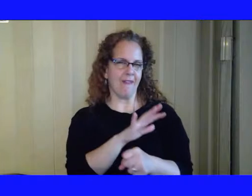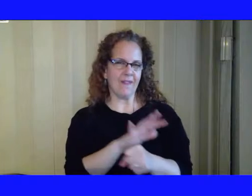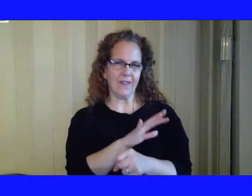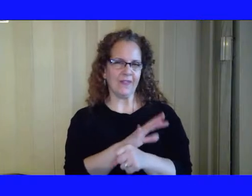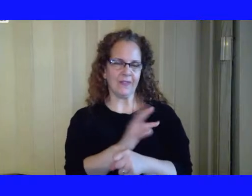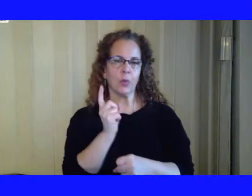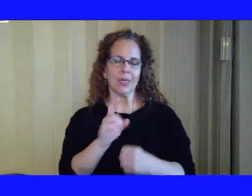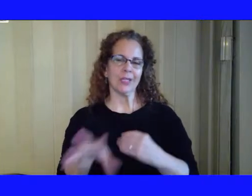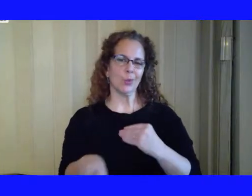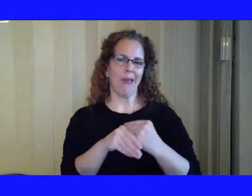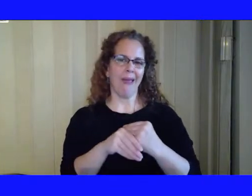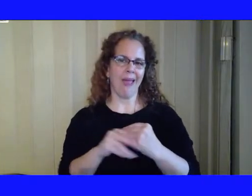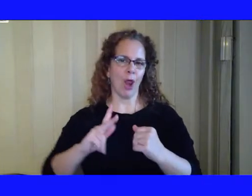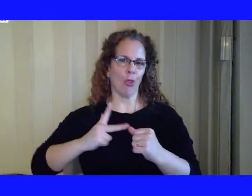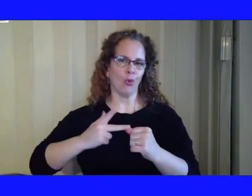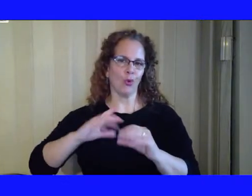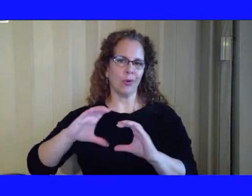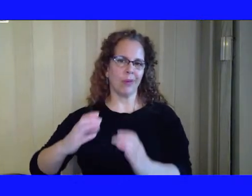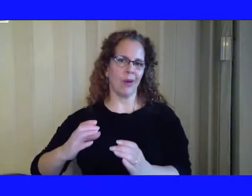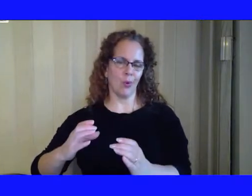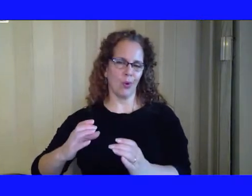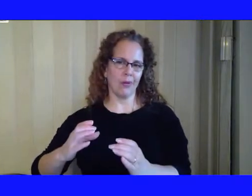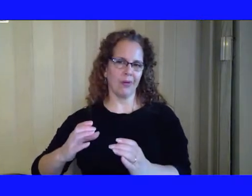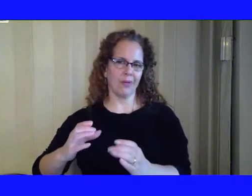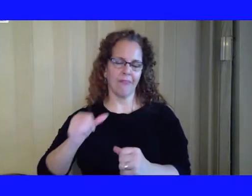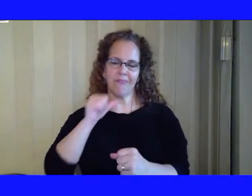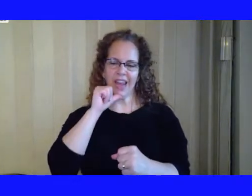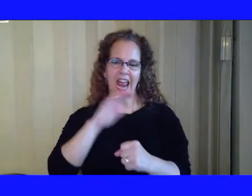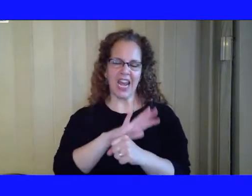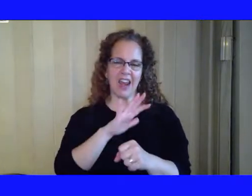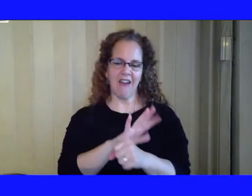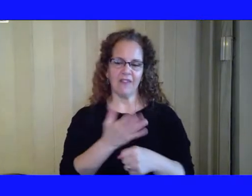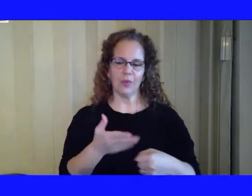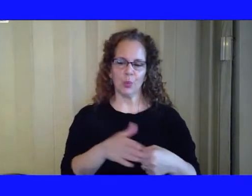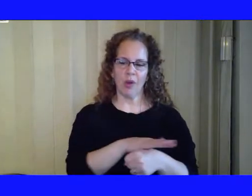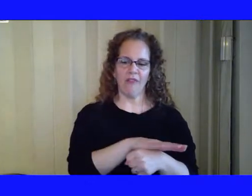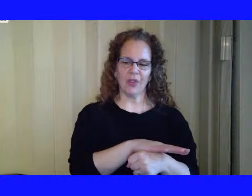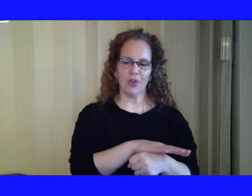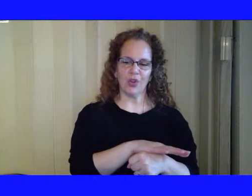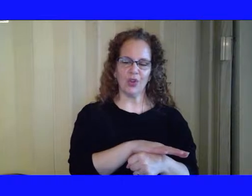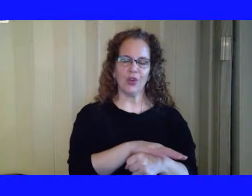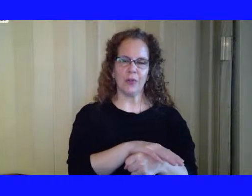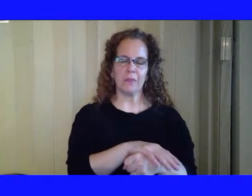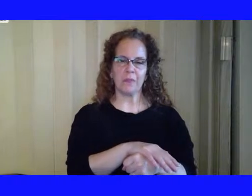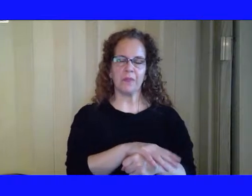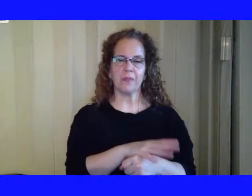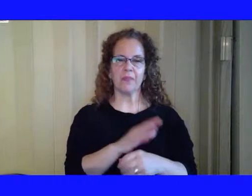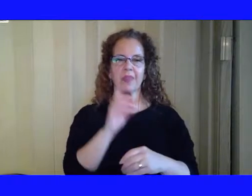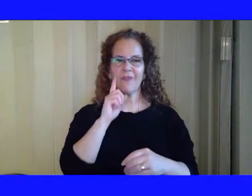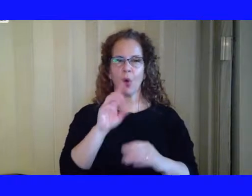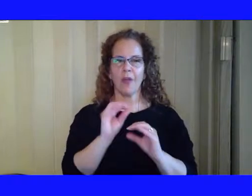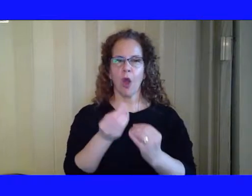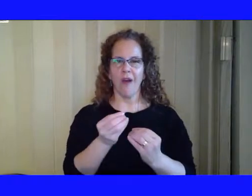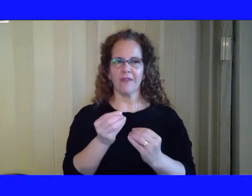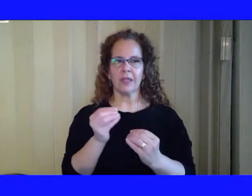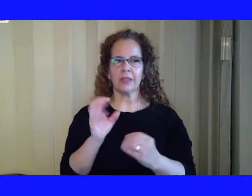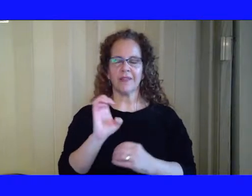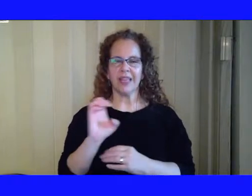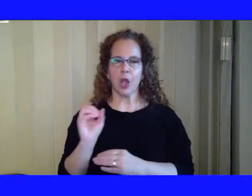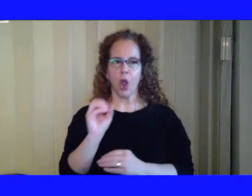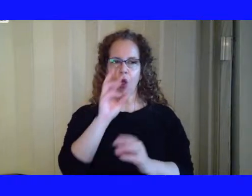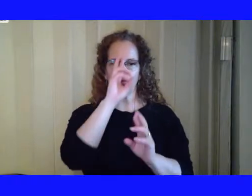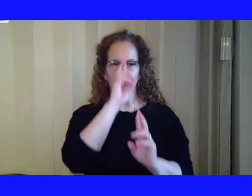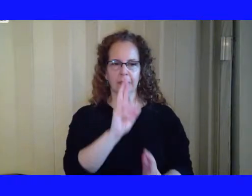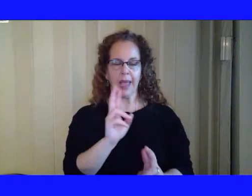and respect that is the cornerstone of the institution. So we added to OP 2032 this